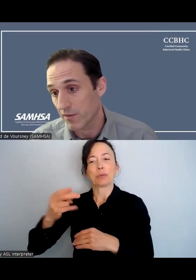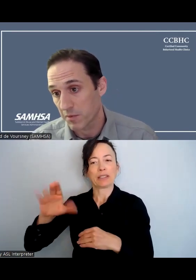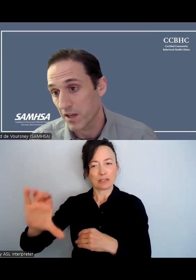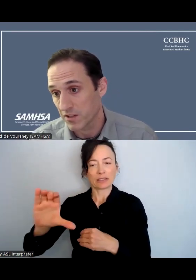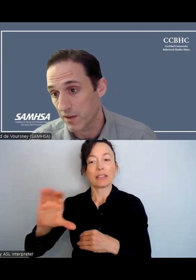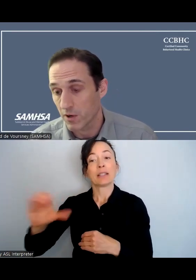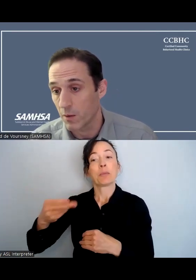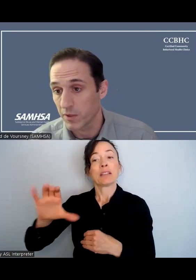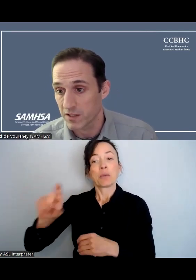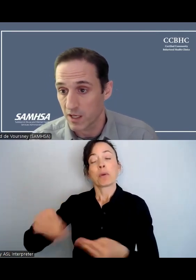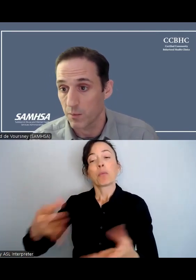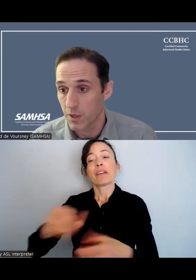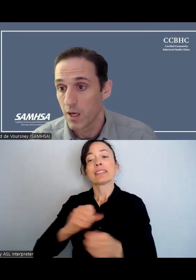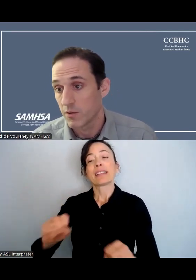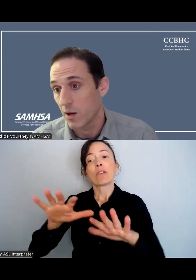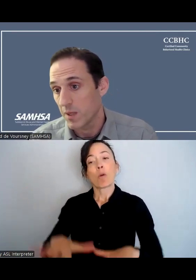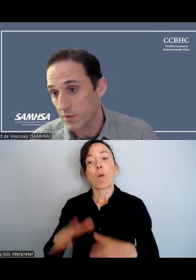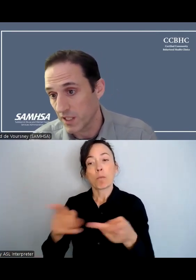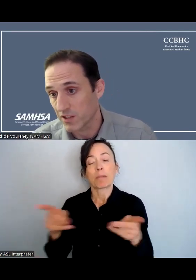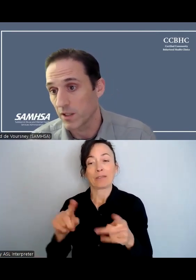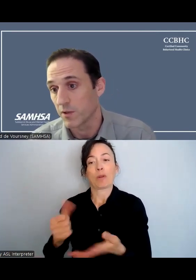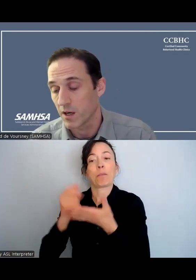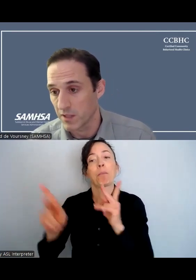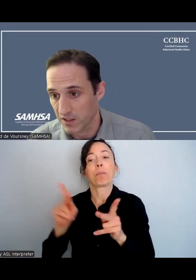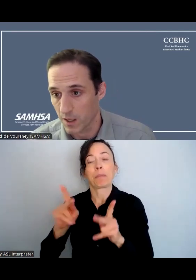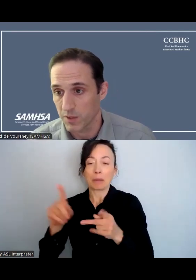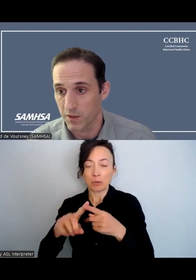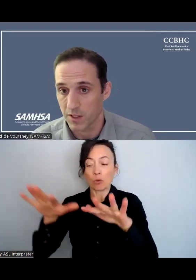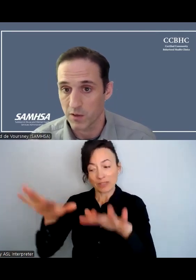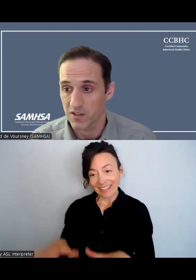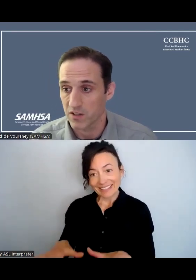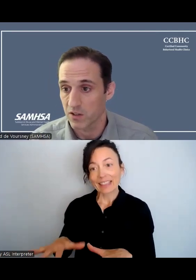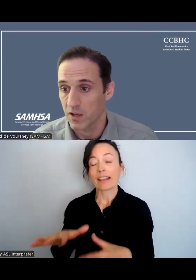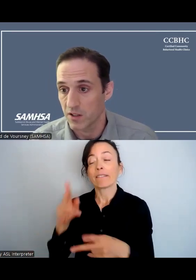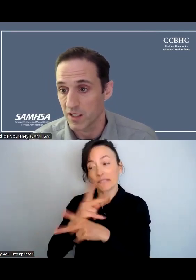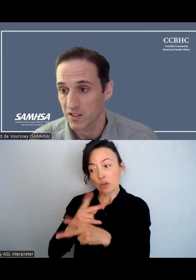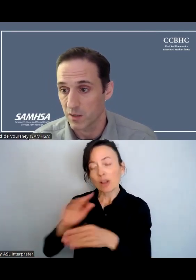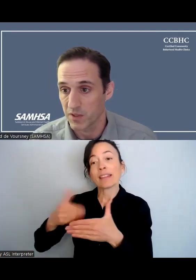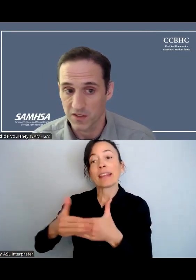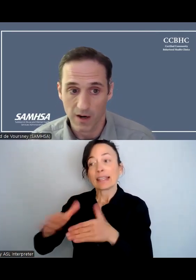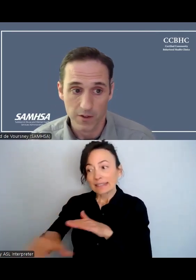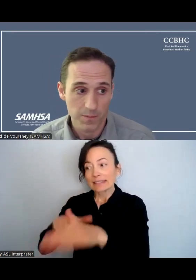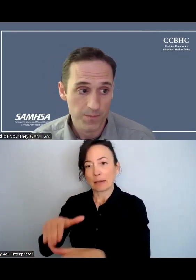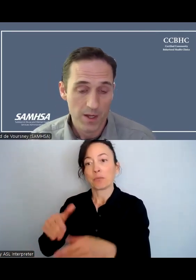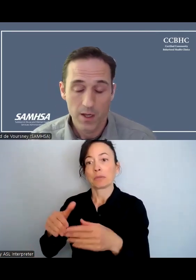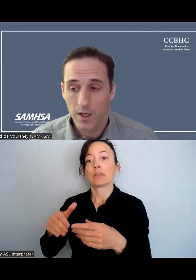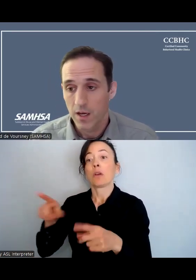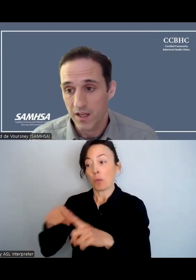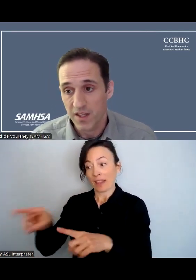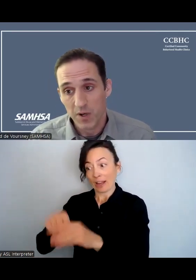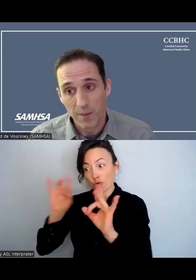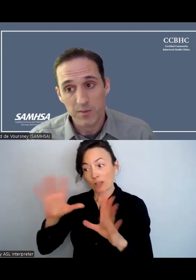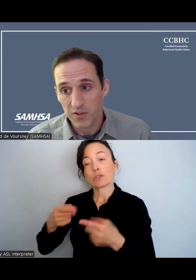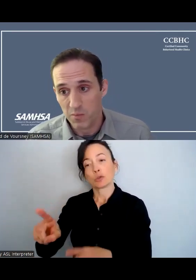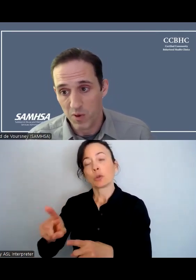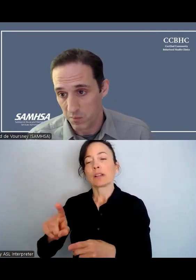CCBHCs have to provide a safe, calm place to help people de-escalate, figure out next steps if they're in a crisis during extended business hours. And